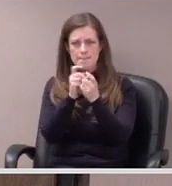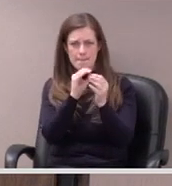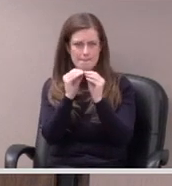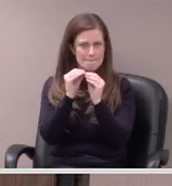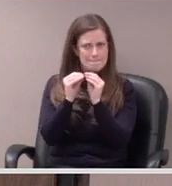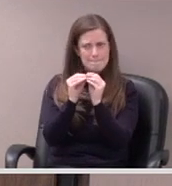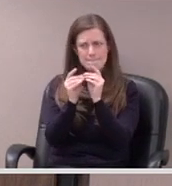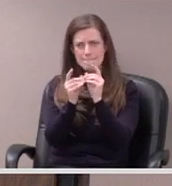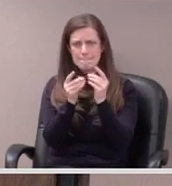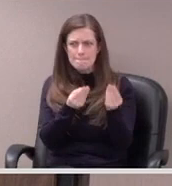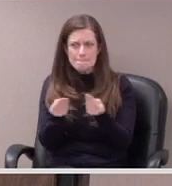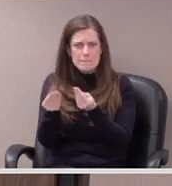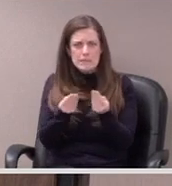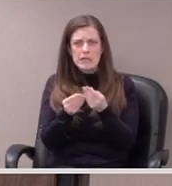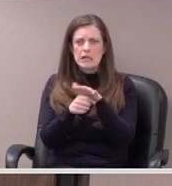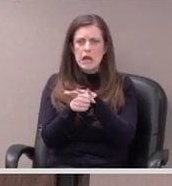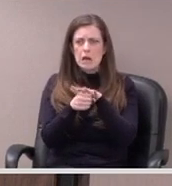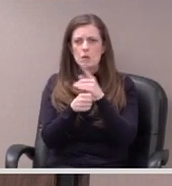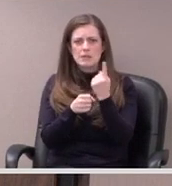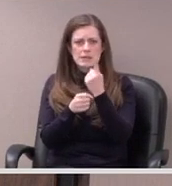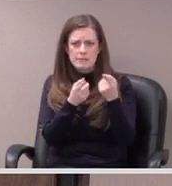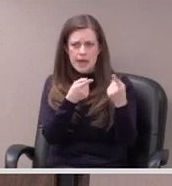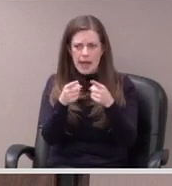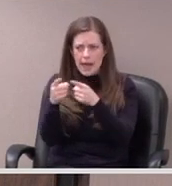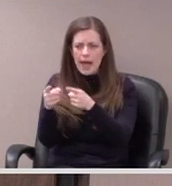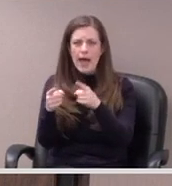where if something happens and they just need to